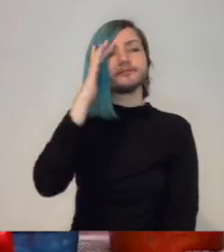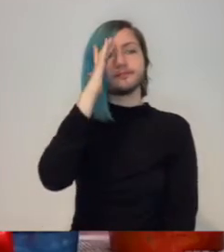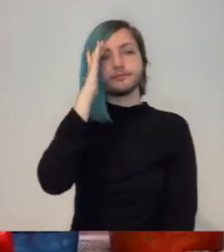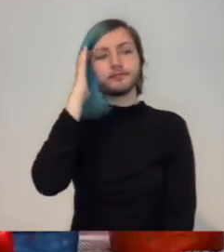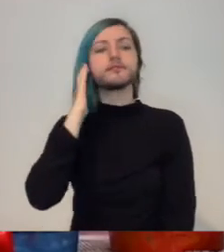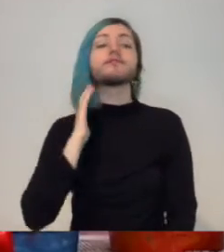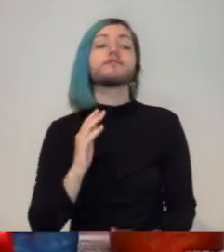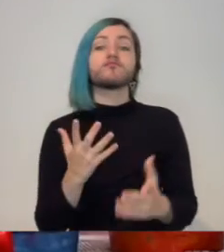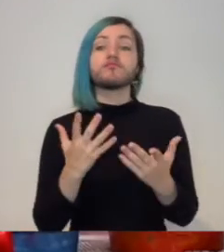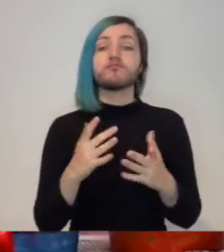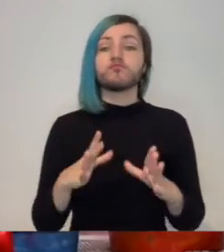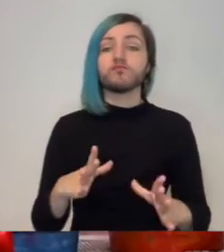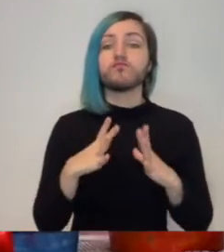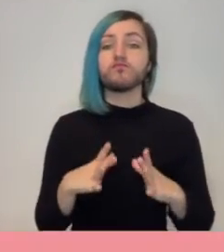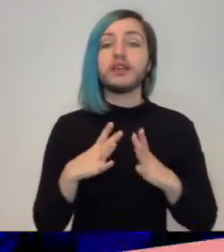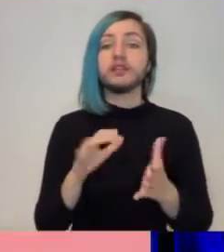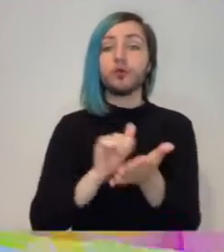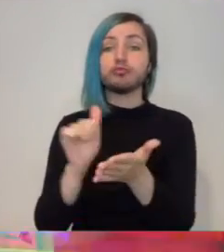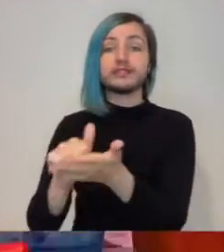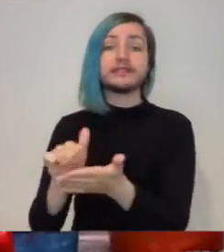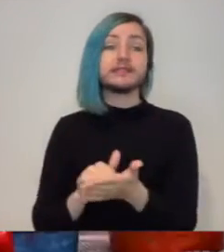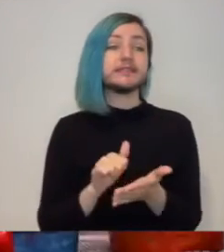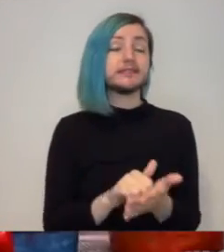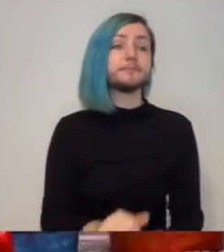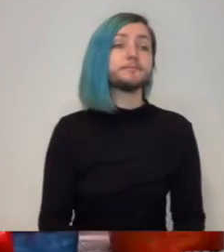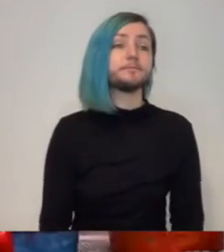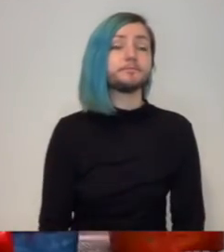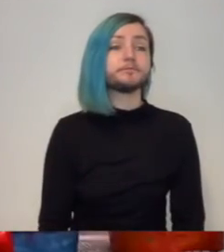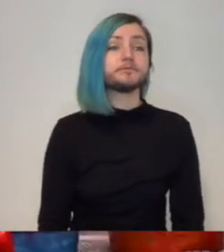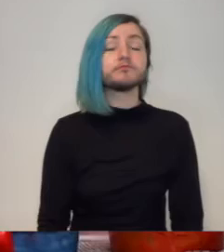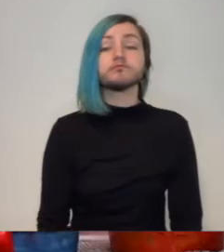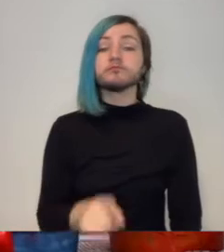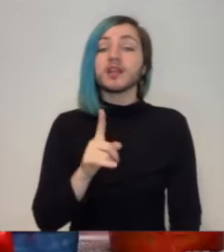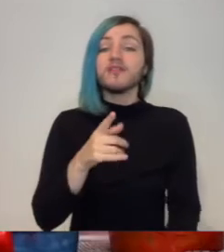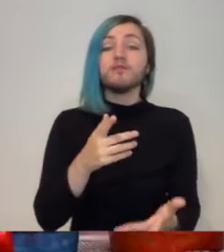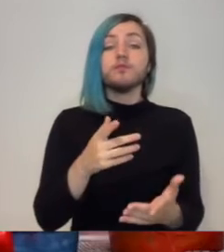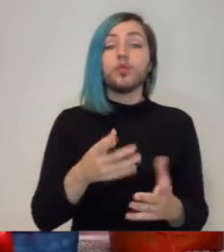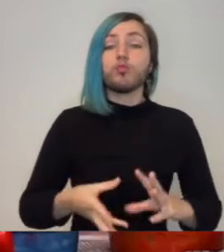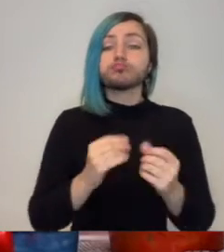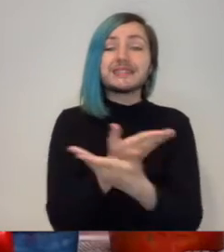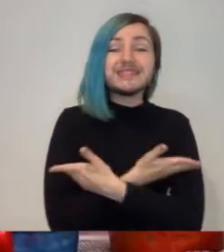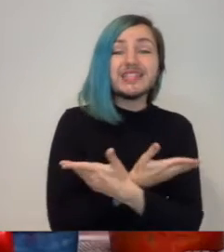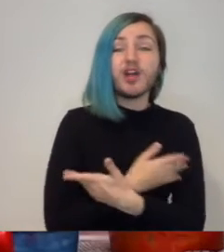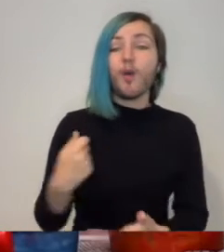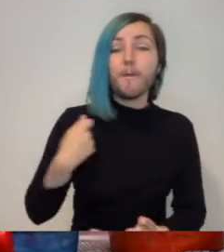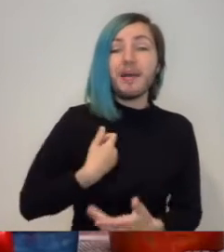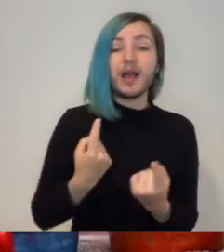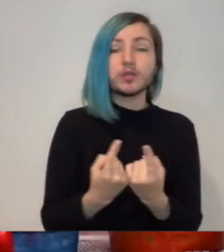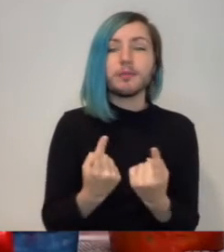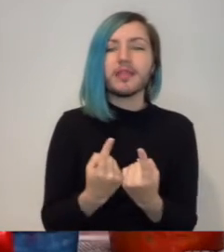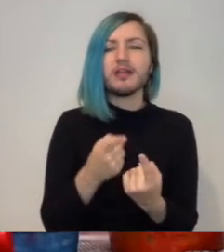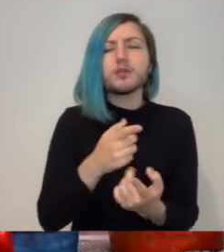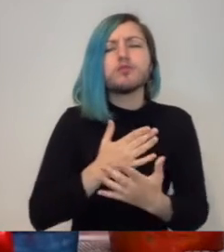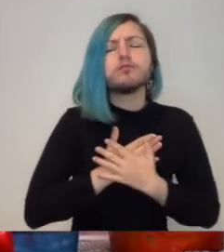I'm gonna get ready to do my prints. If you're customizing a t-shirt or you're customizing a bag or something that's quite